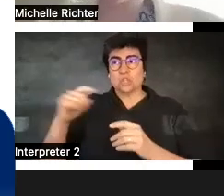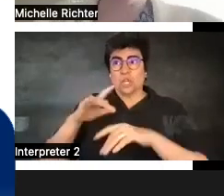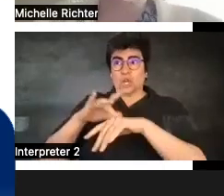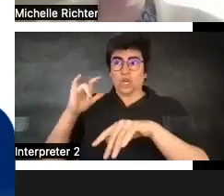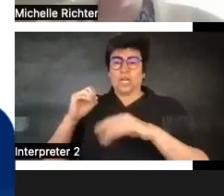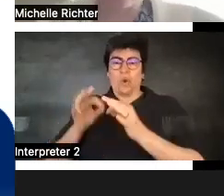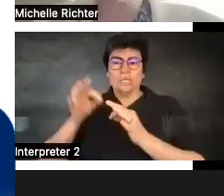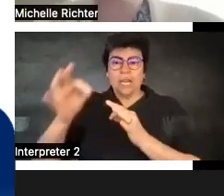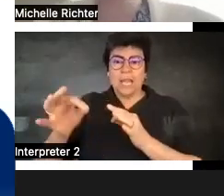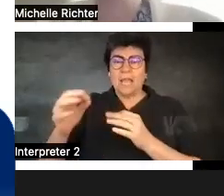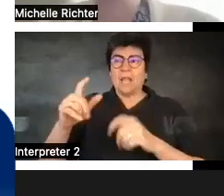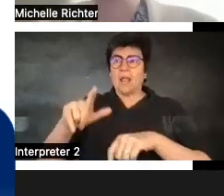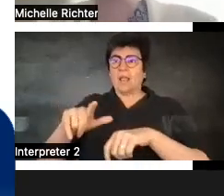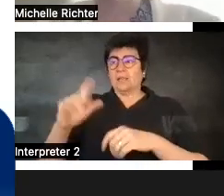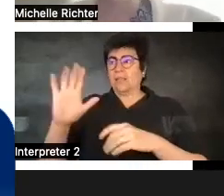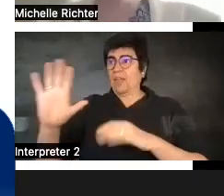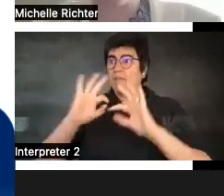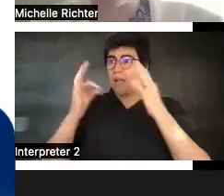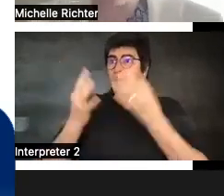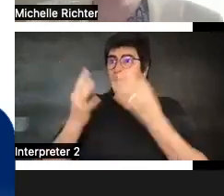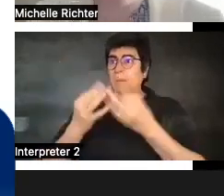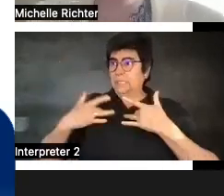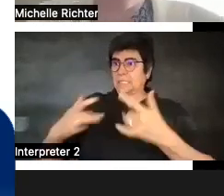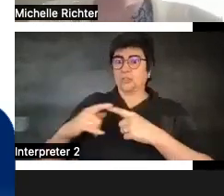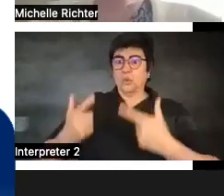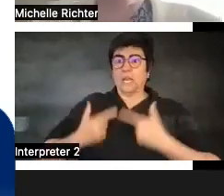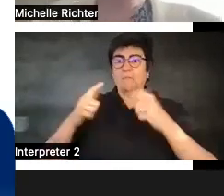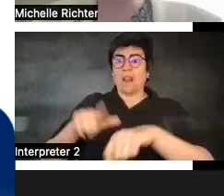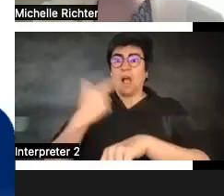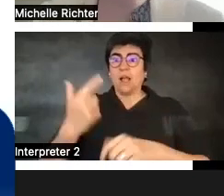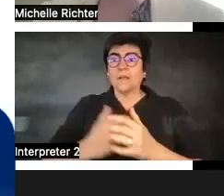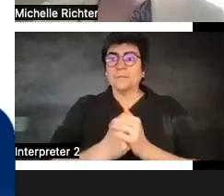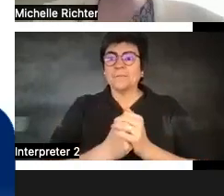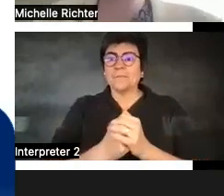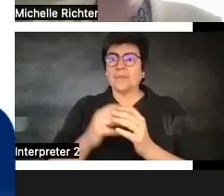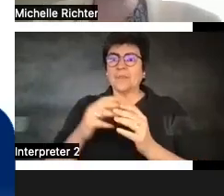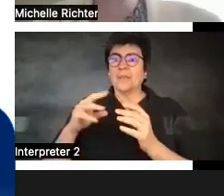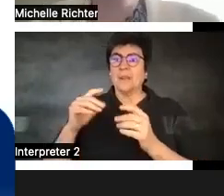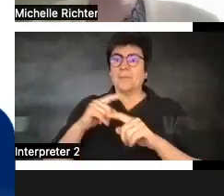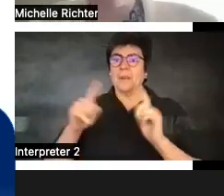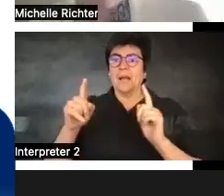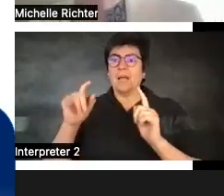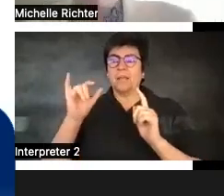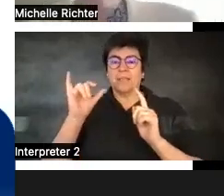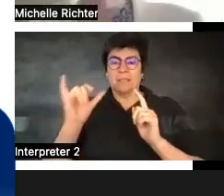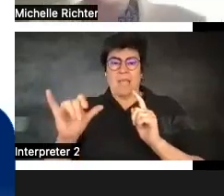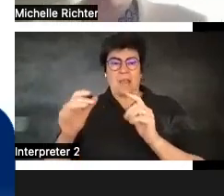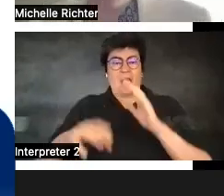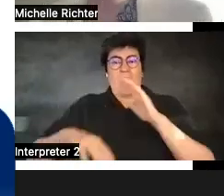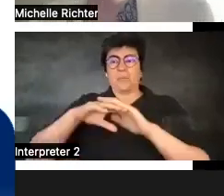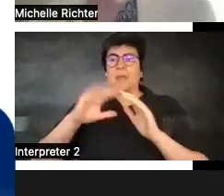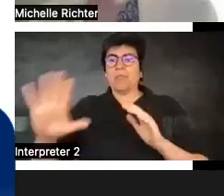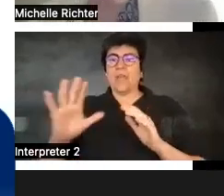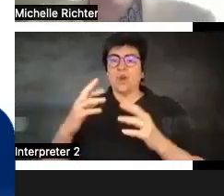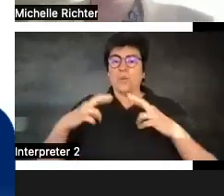there longevity in their family? These are all factors that a person who's optimizing their retirement income